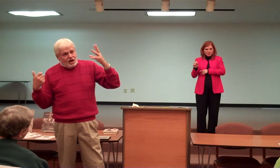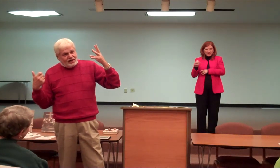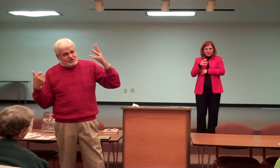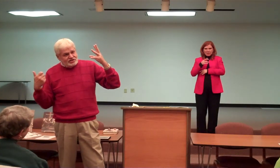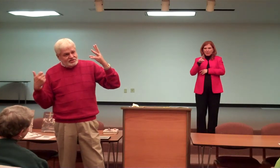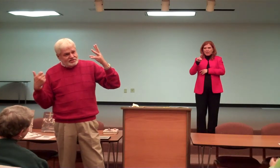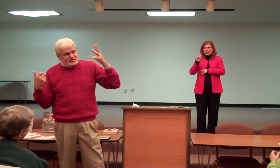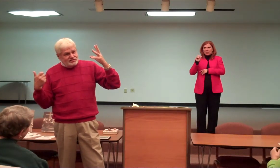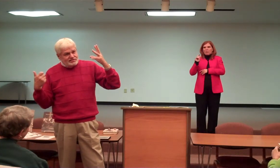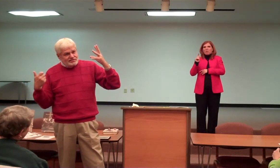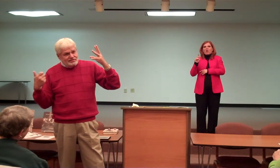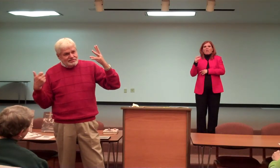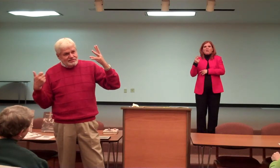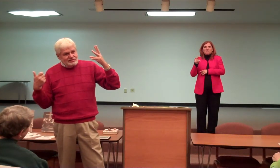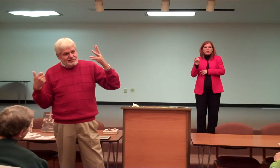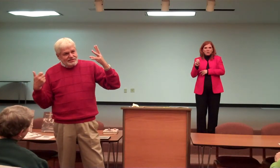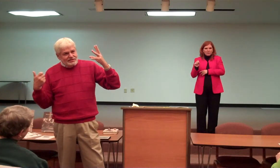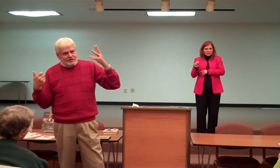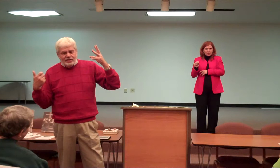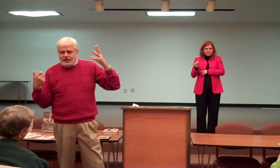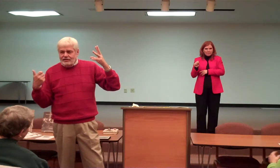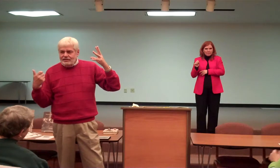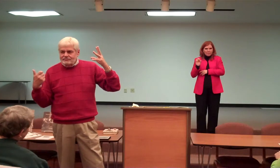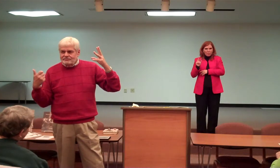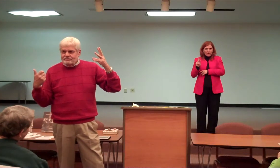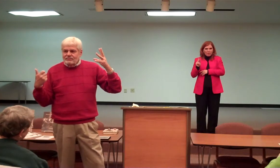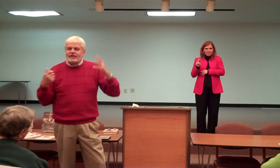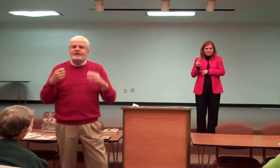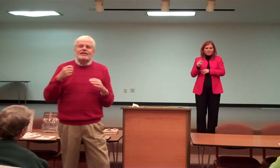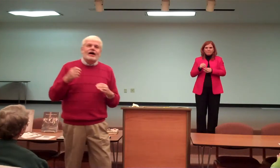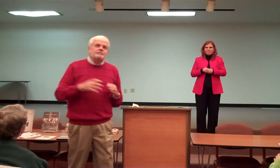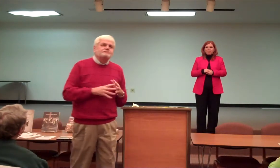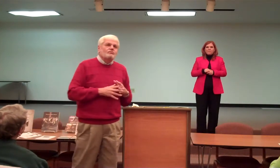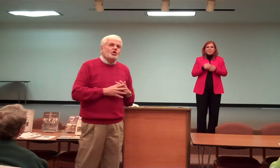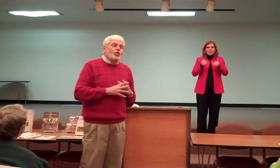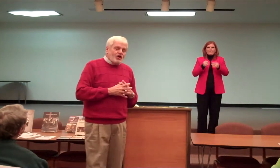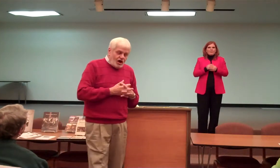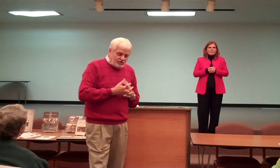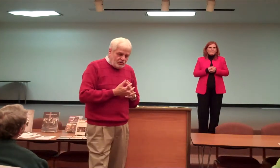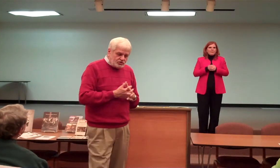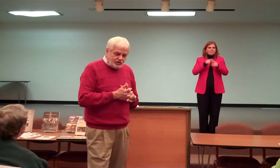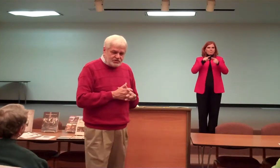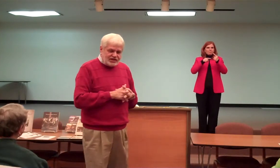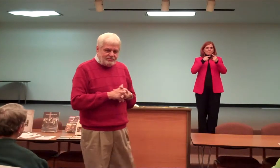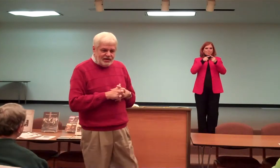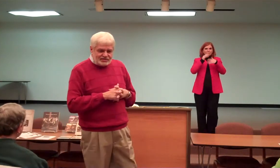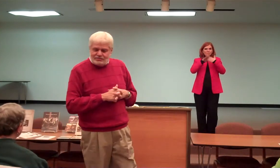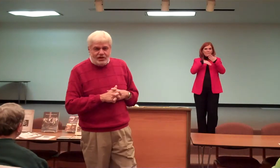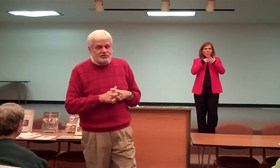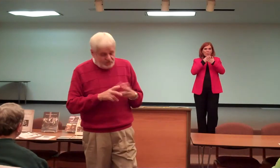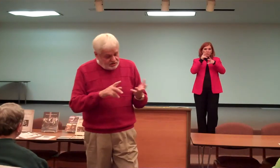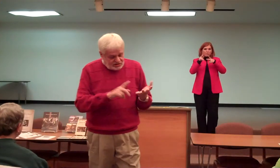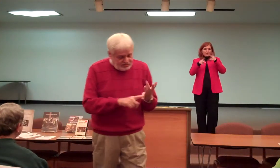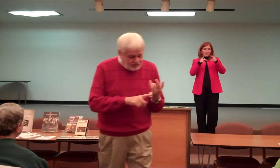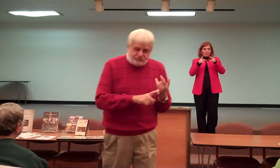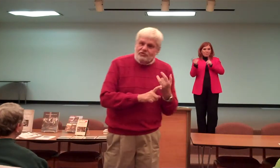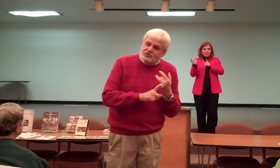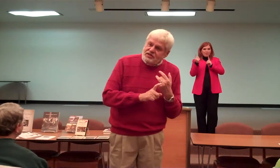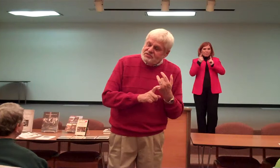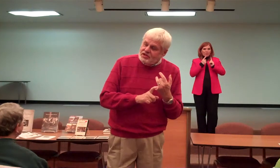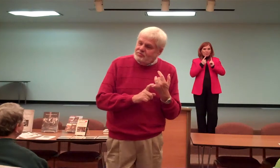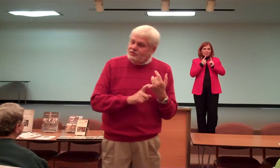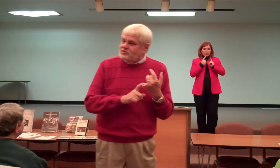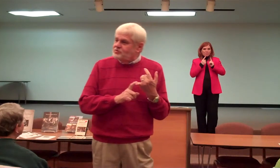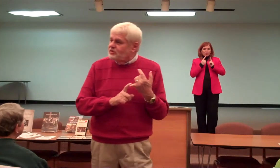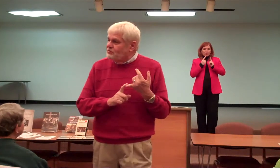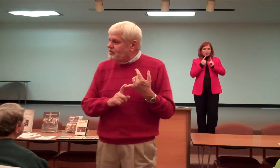the Rolliches. Okay? Now, when all of those folks came in, some of those folks